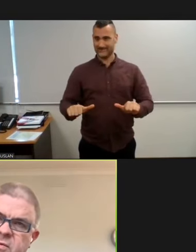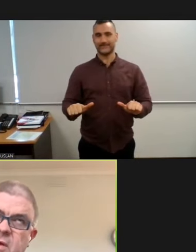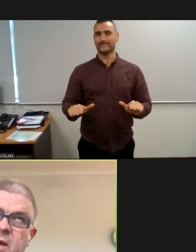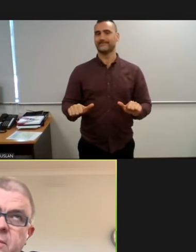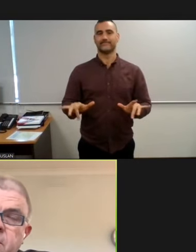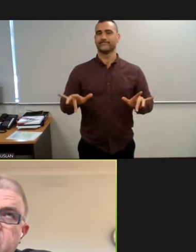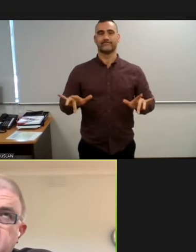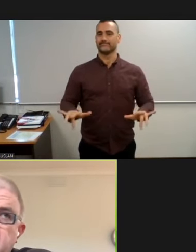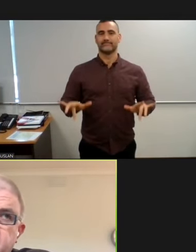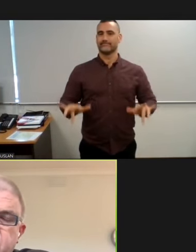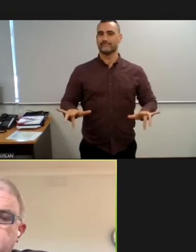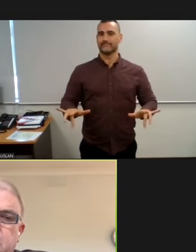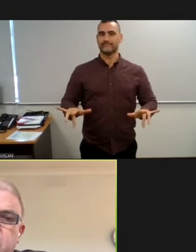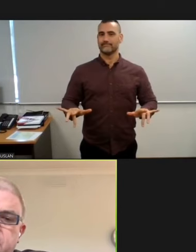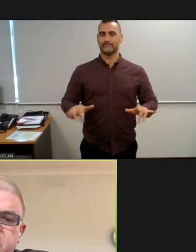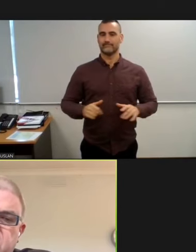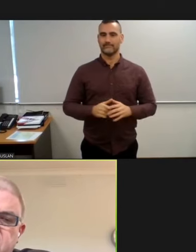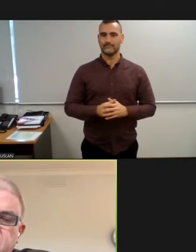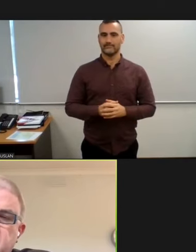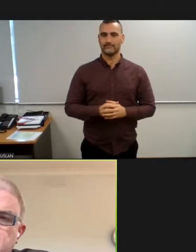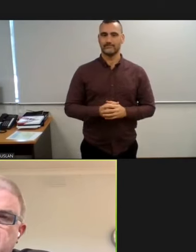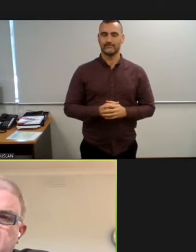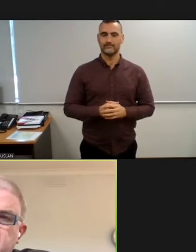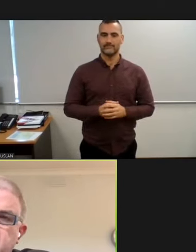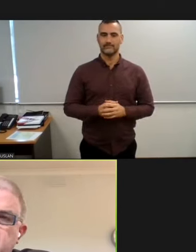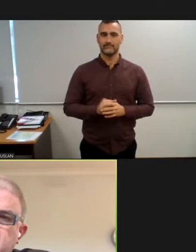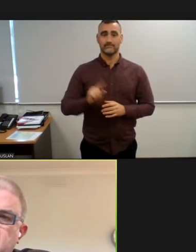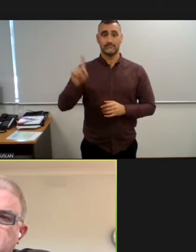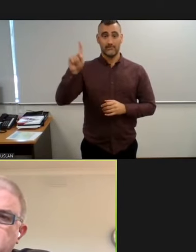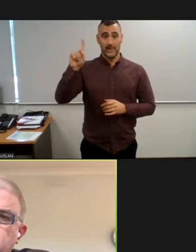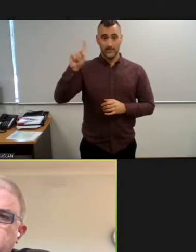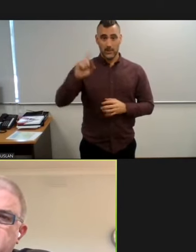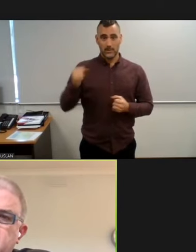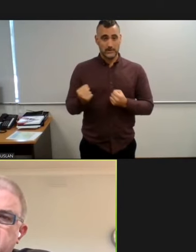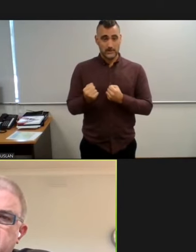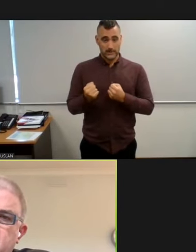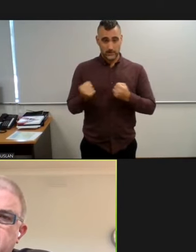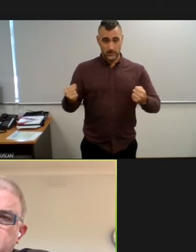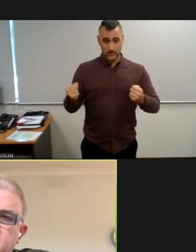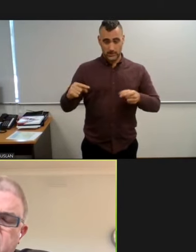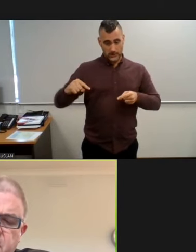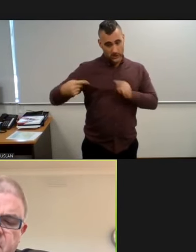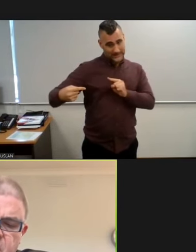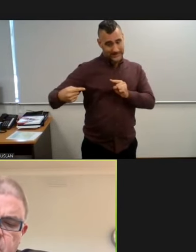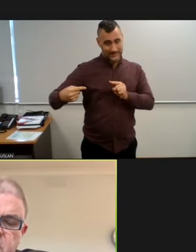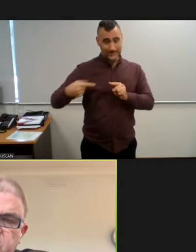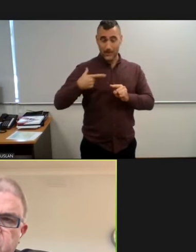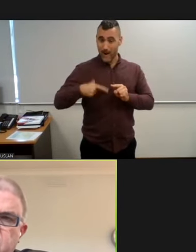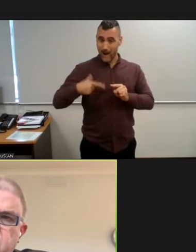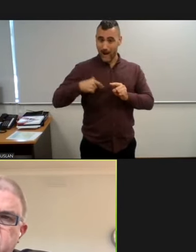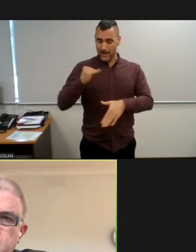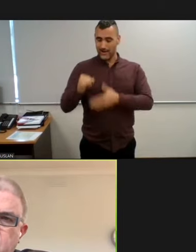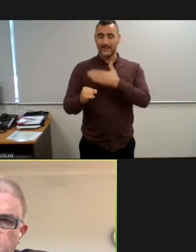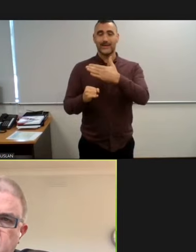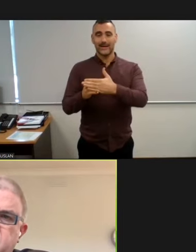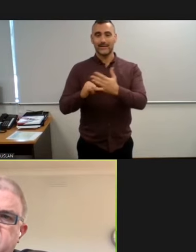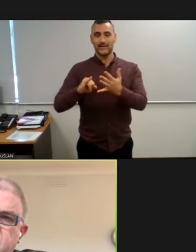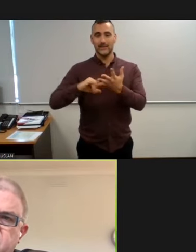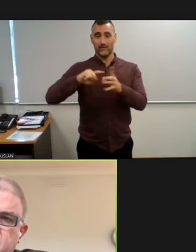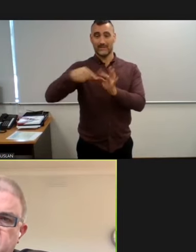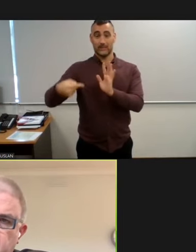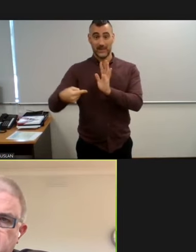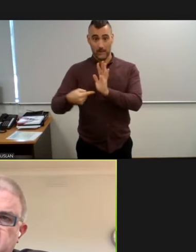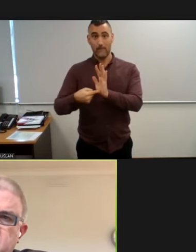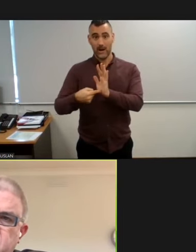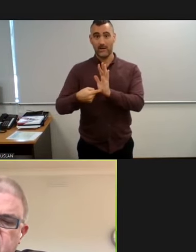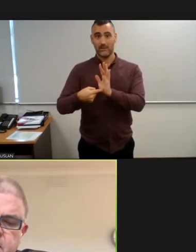And there is at the moment a really significant challenge associated with the end of September. But I think everyone is very aware of that